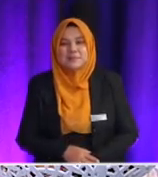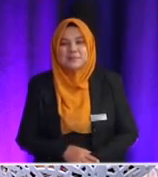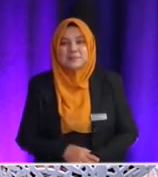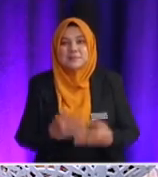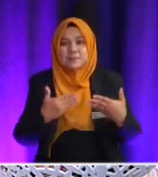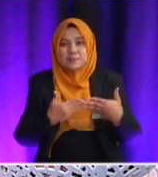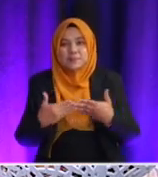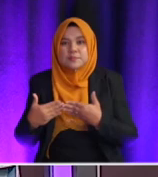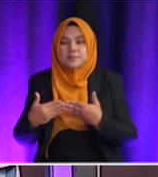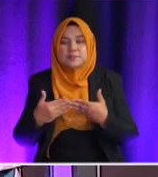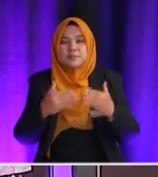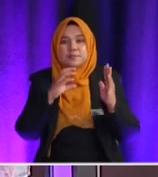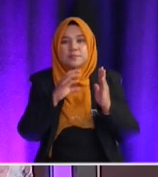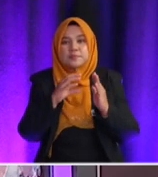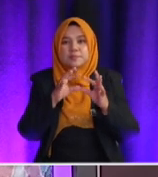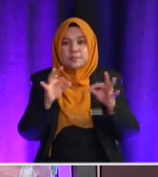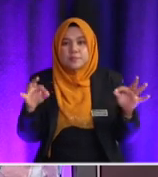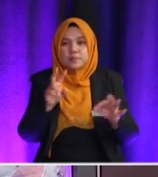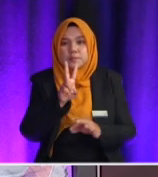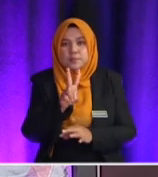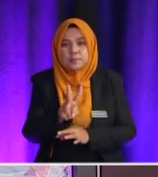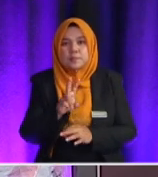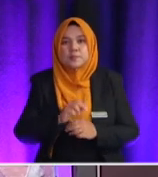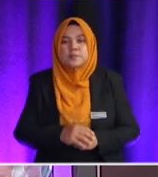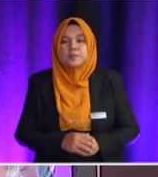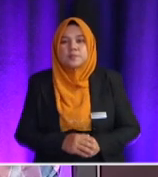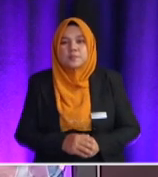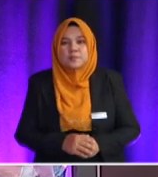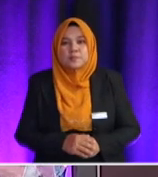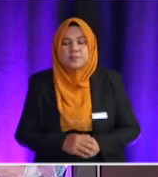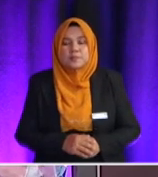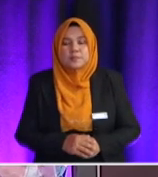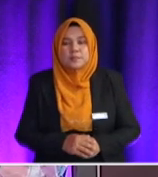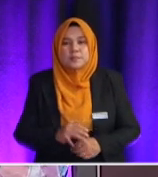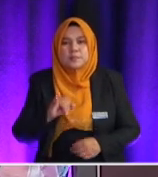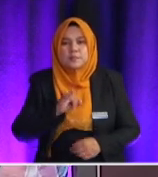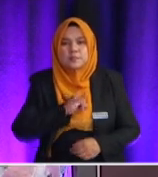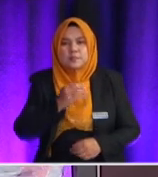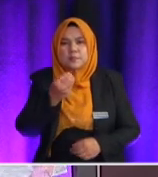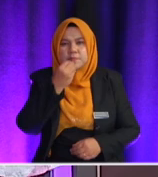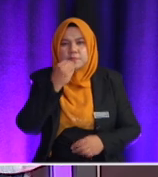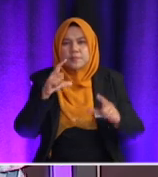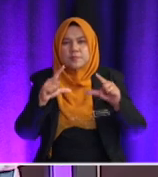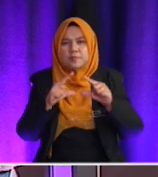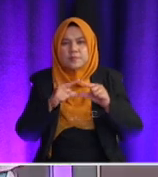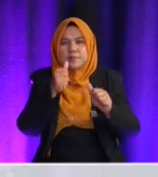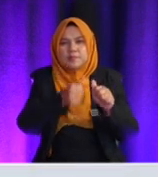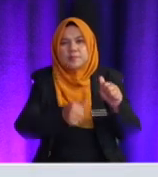our second statement? So, are you guys ready? Your paper's ready. I eat nasi lemak every